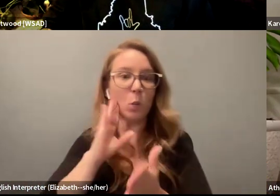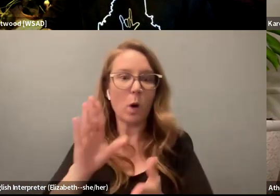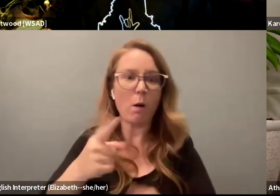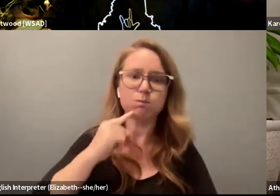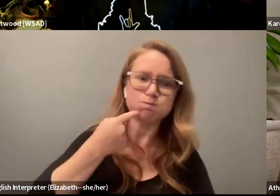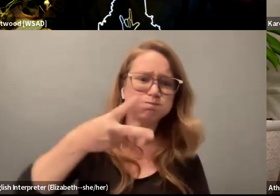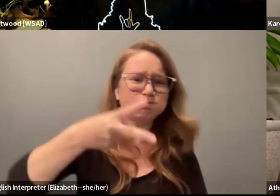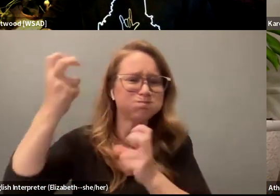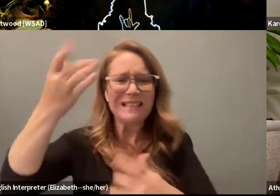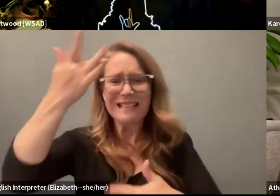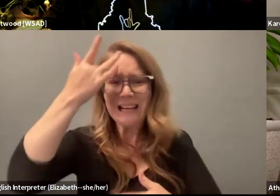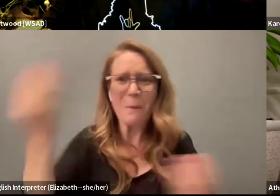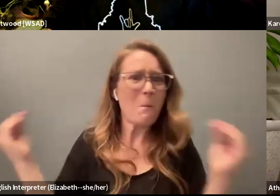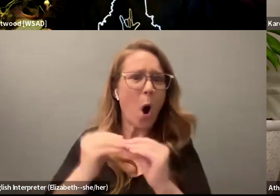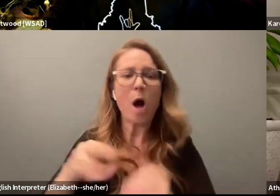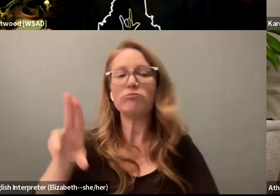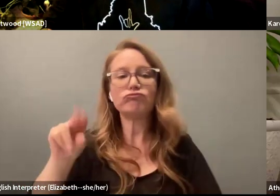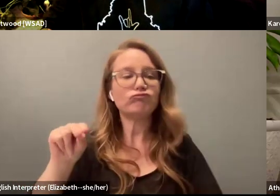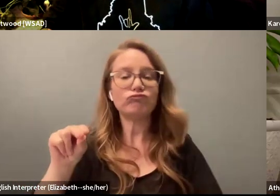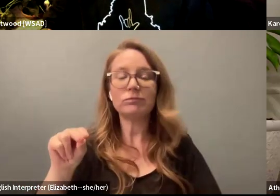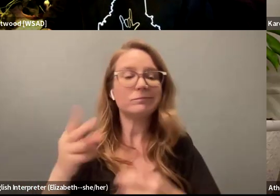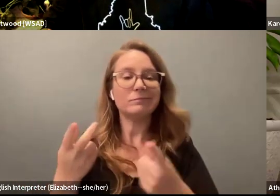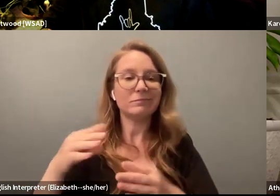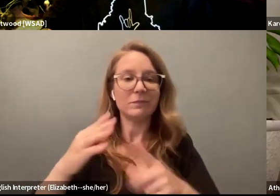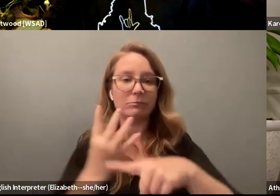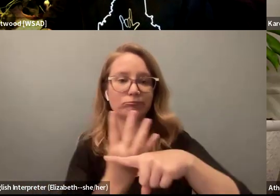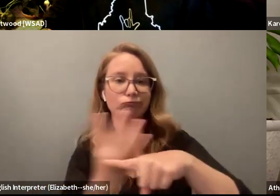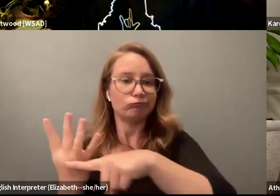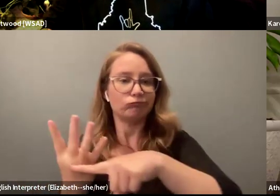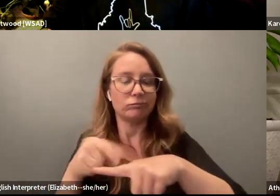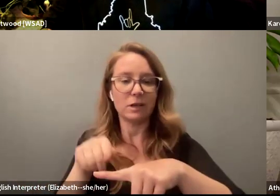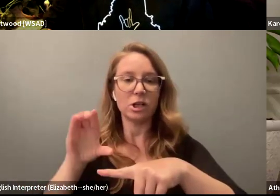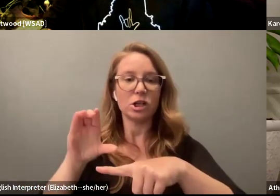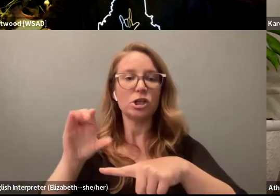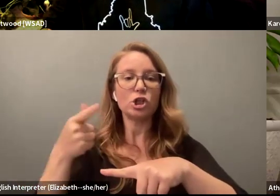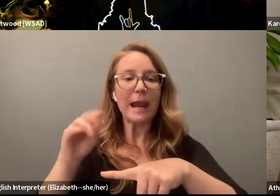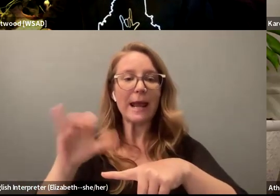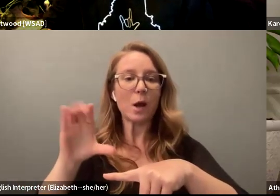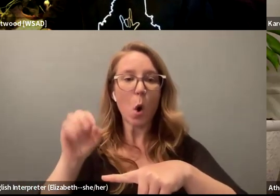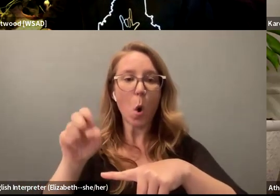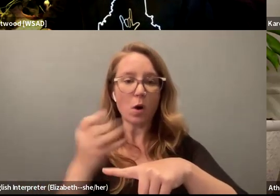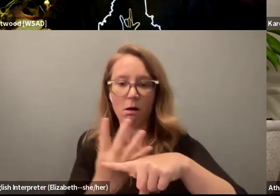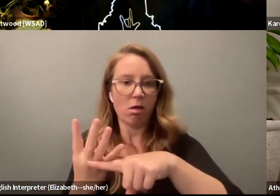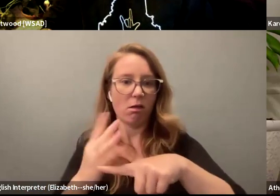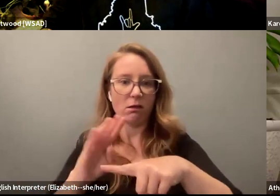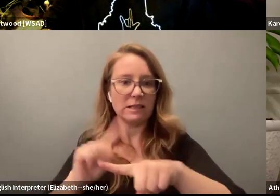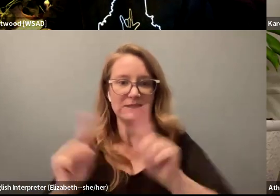it. It's just the differences in the genetic code from each other. So there are a lot of